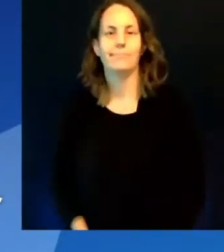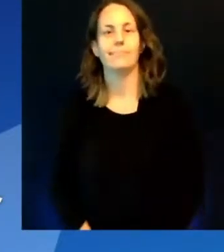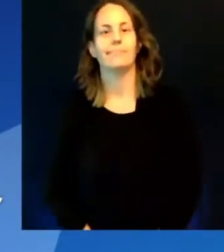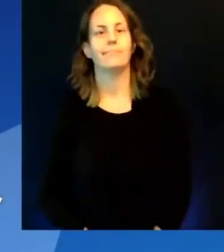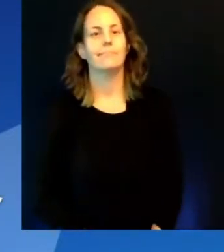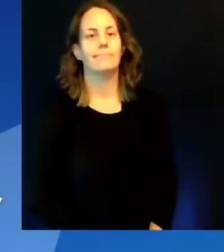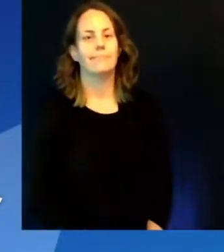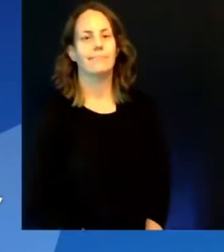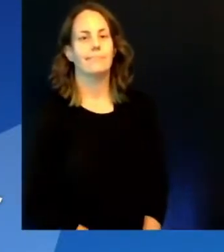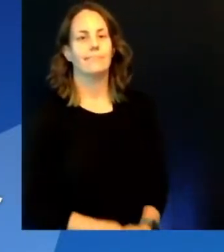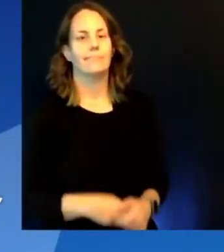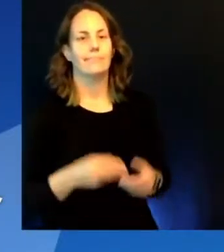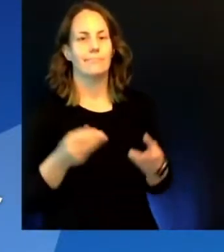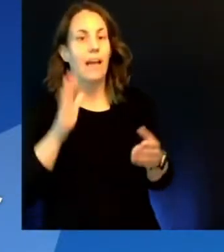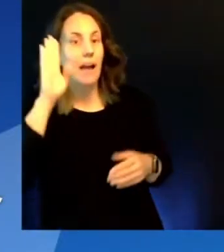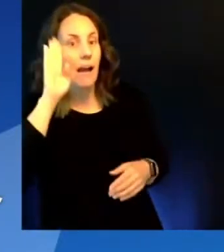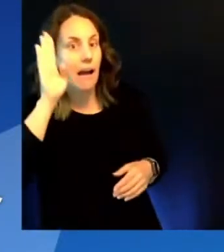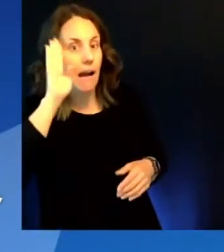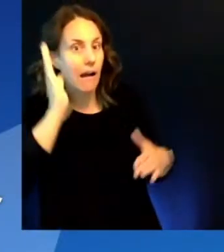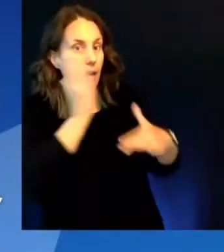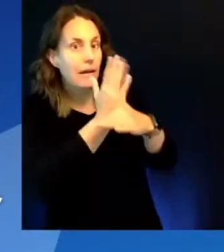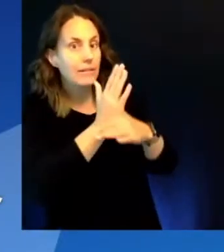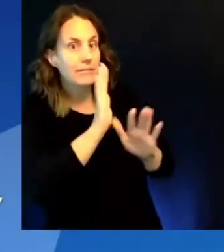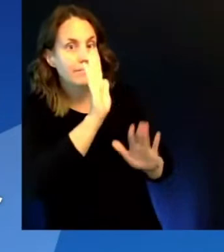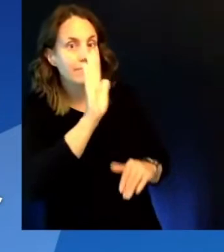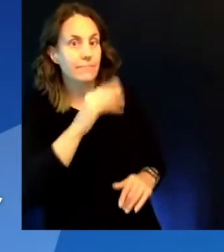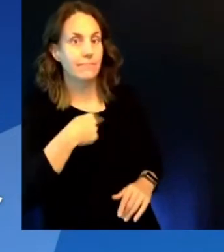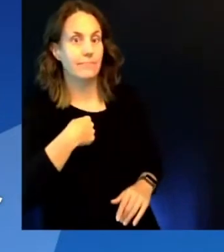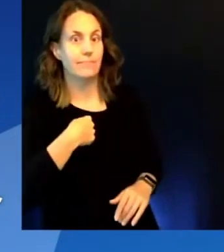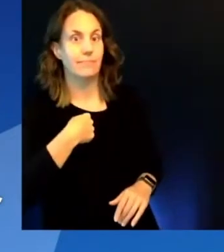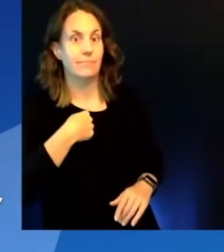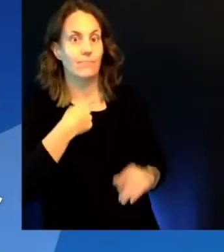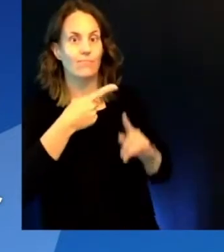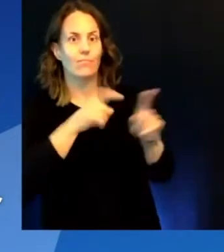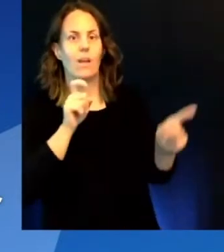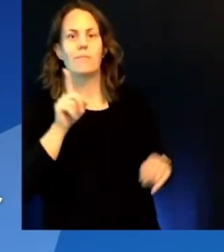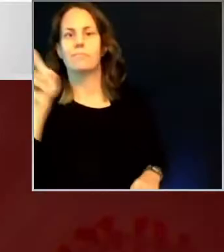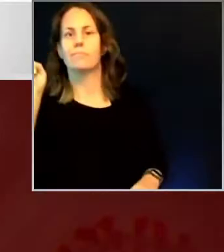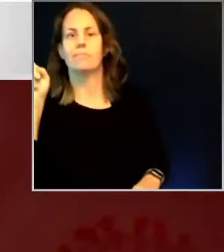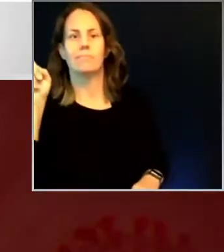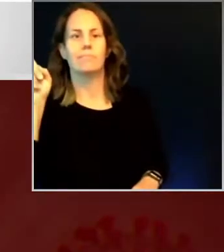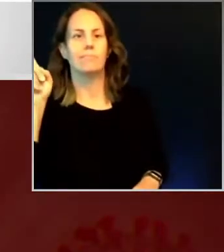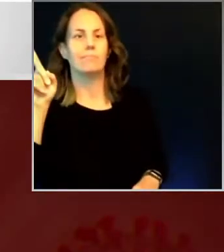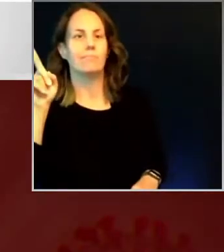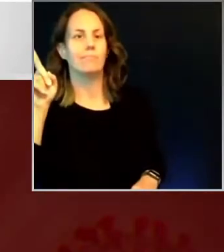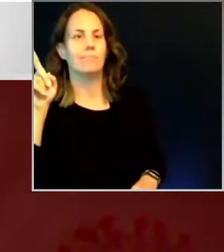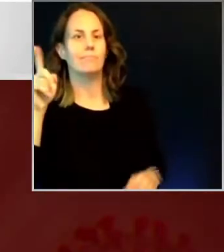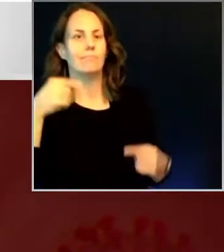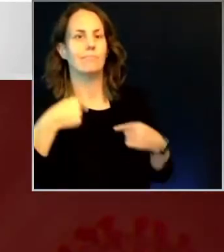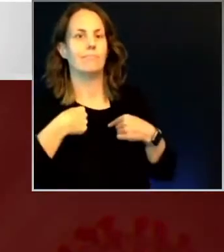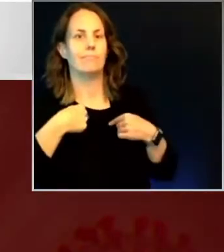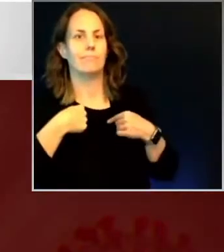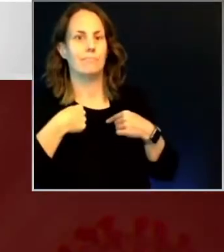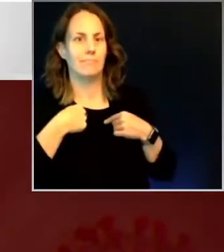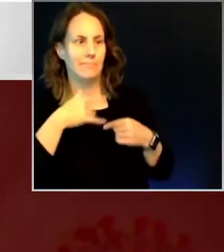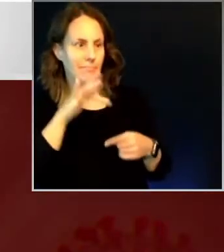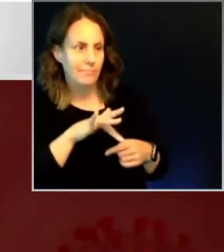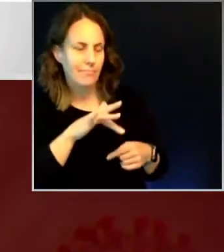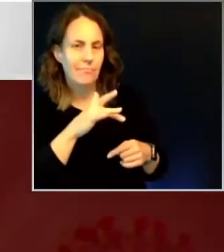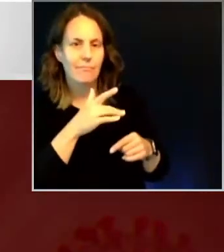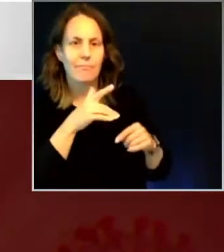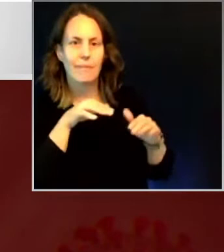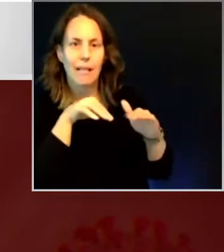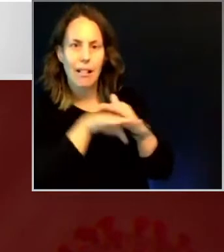Okay, yeah, I apologize for the problem on my end, and thanks for this. I just want to follow up real quickly on the, you pointed out